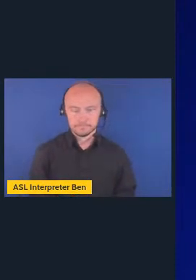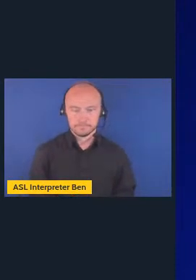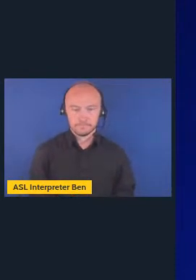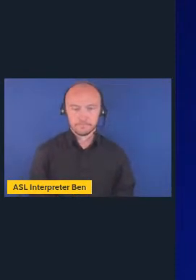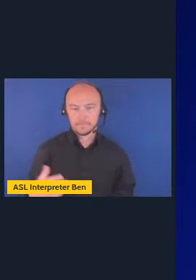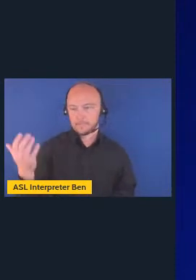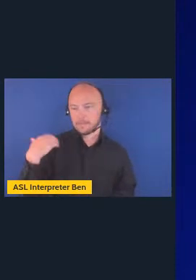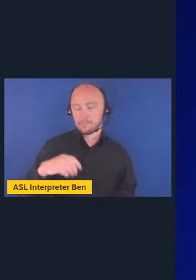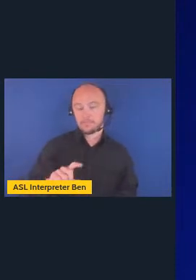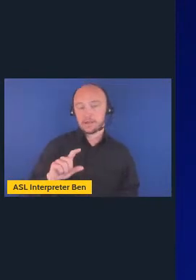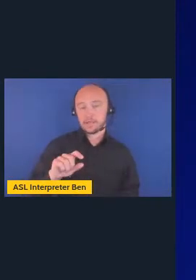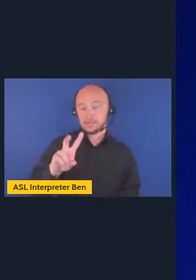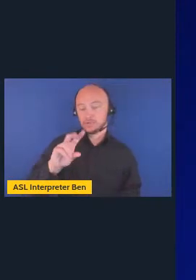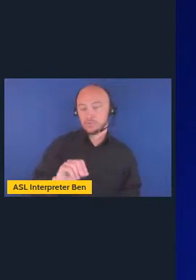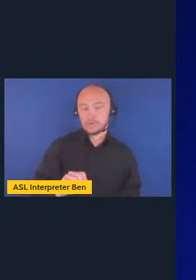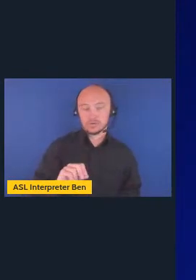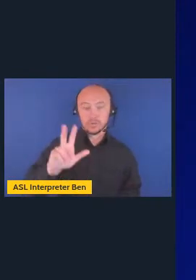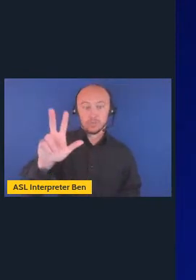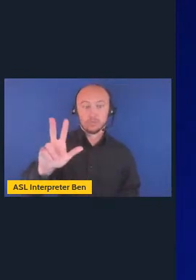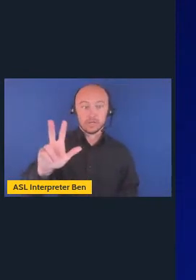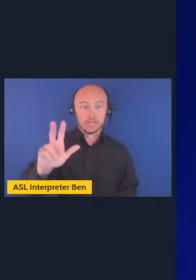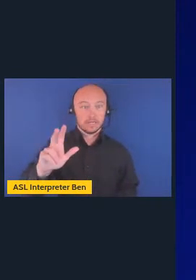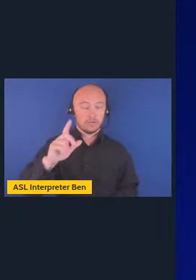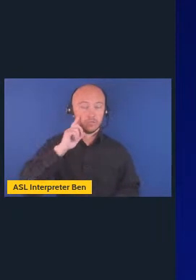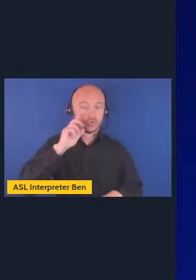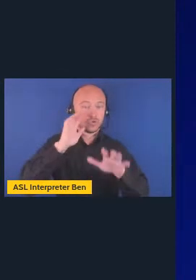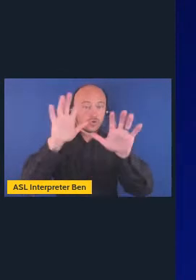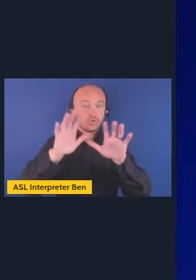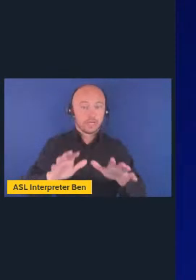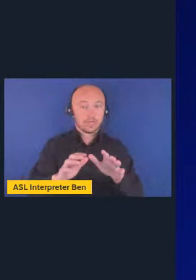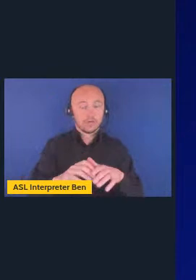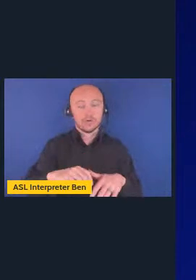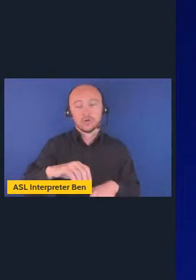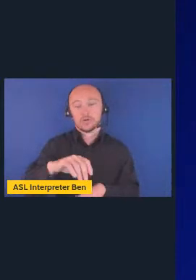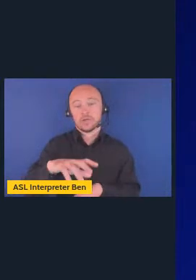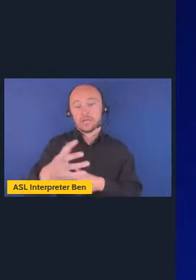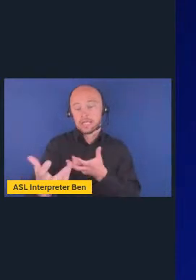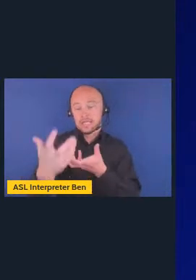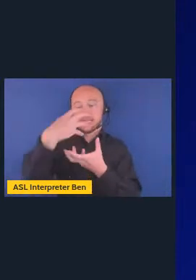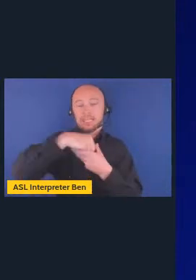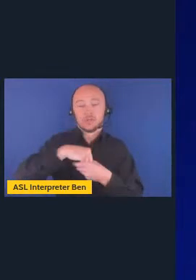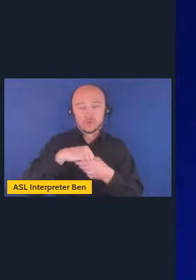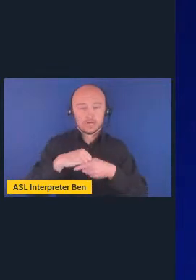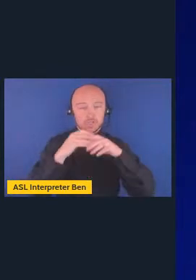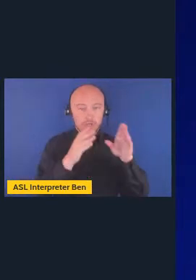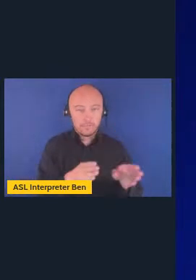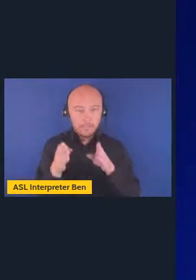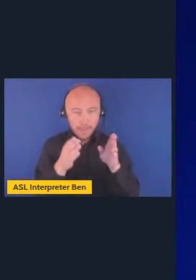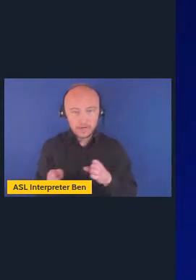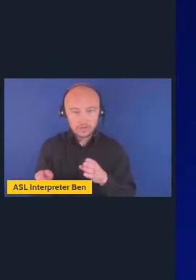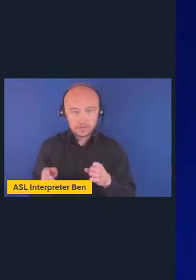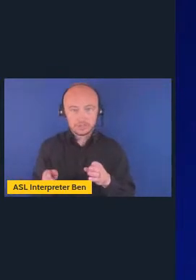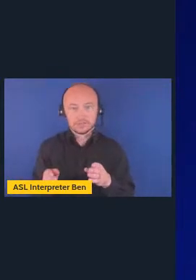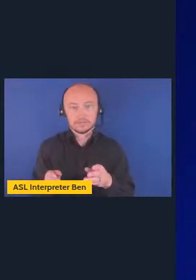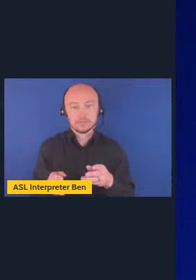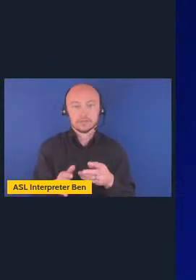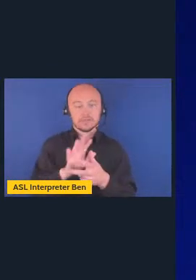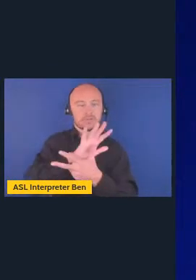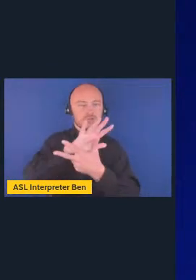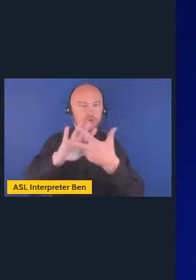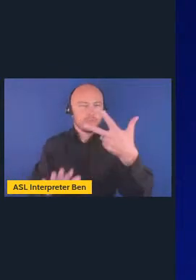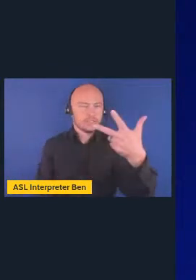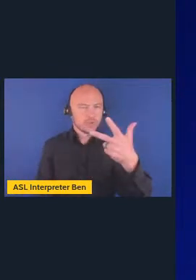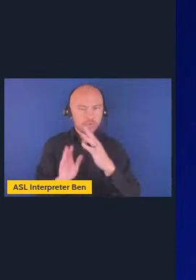a fantastic year for software books, I might add, was Enterprise Integration Patterns. And now with a combination of these three